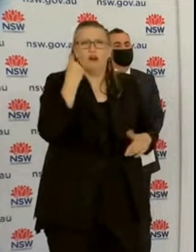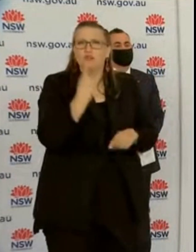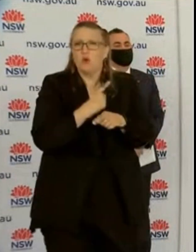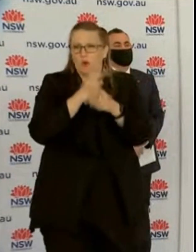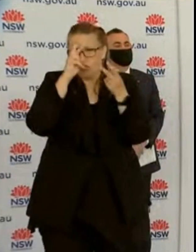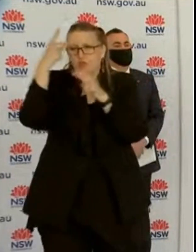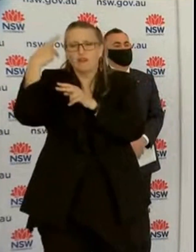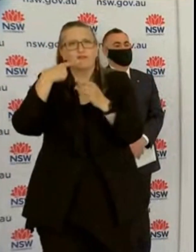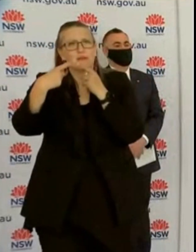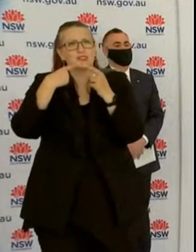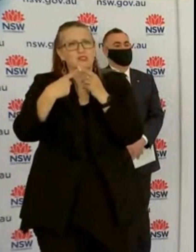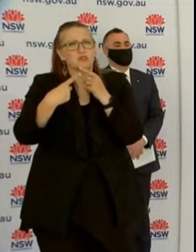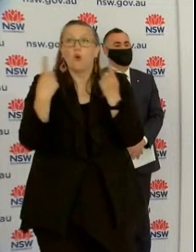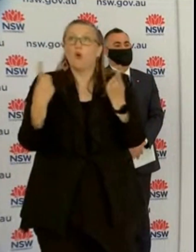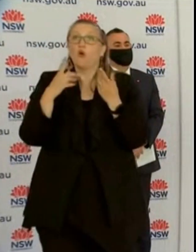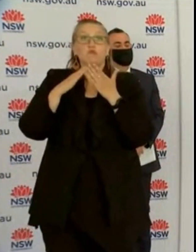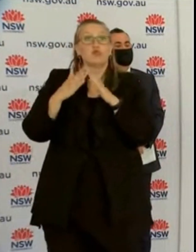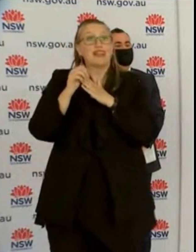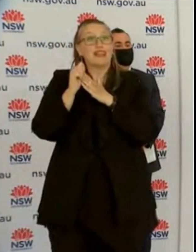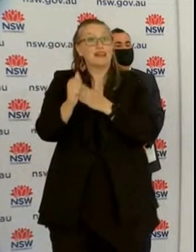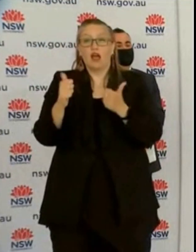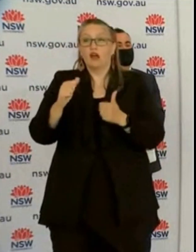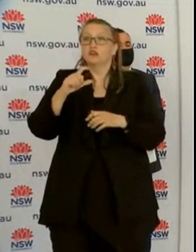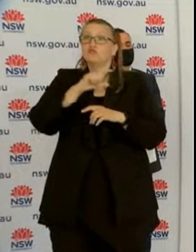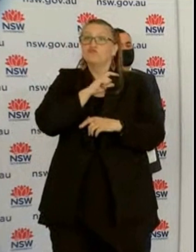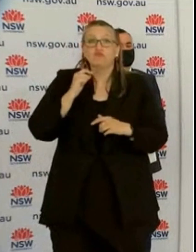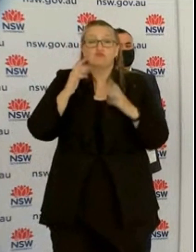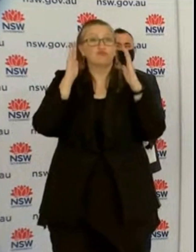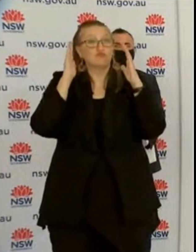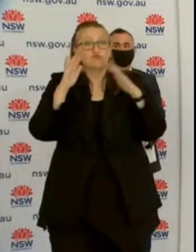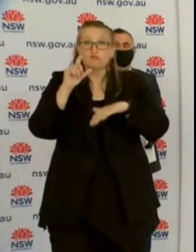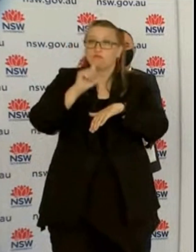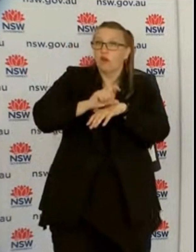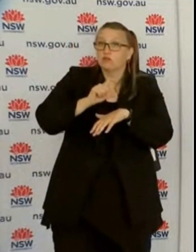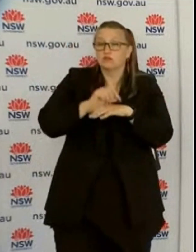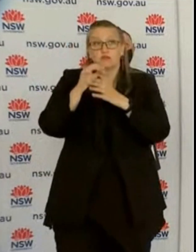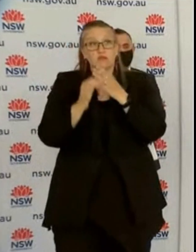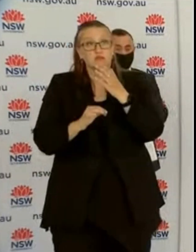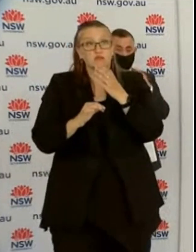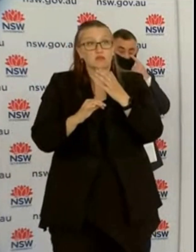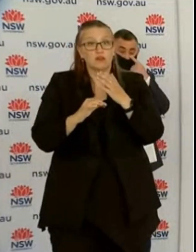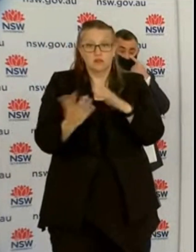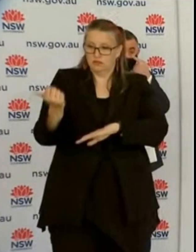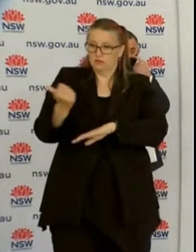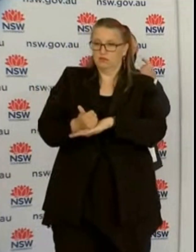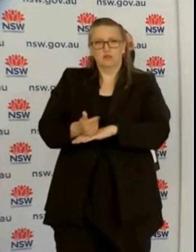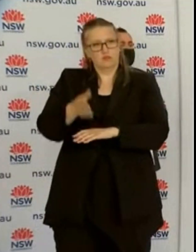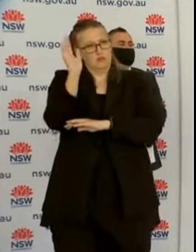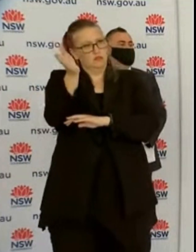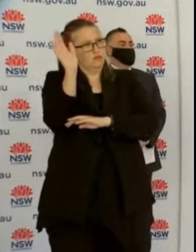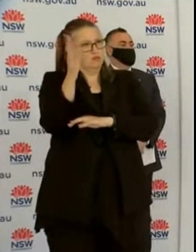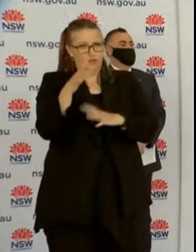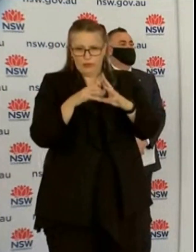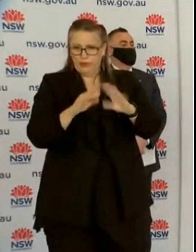us. Because if it wasn't for the community leaders helping us, telling us where people were comfortable getting vaccinated, telling us what the challenges were and